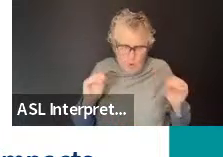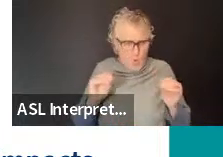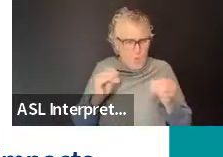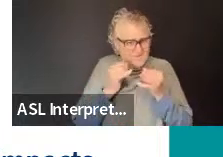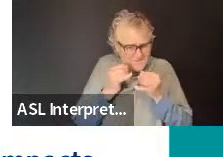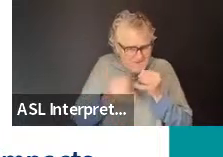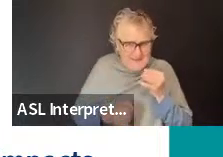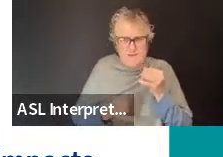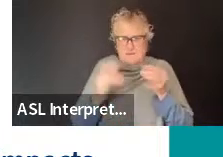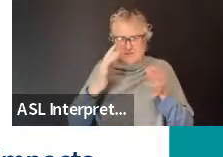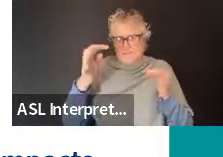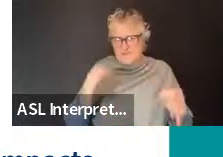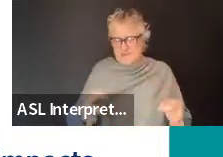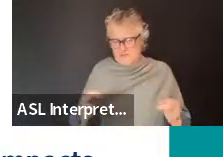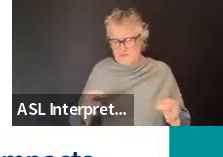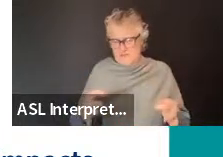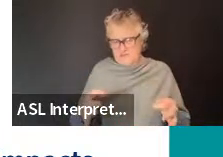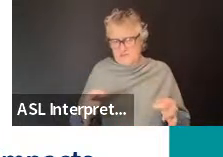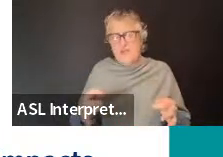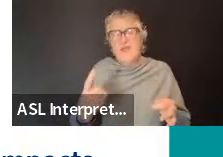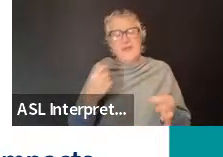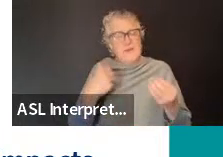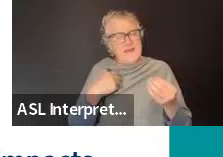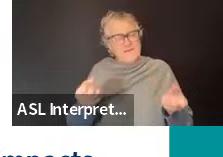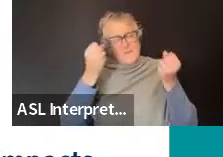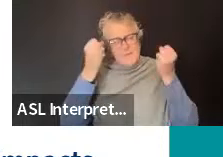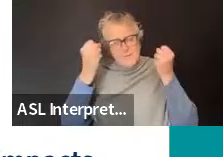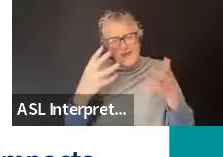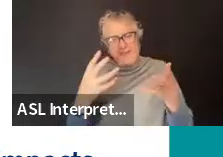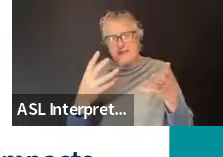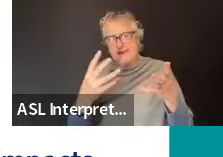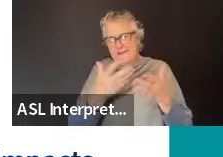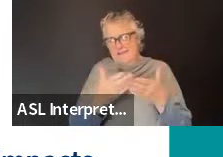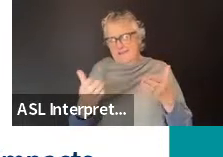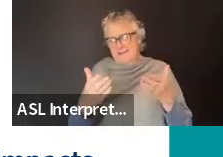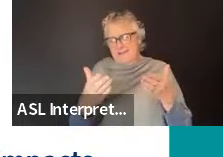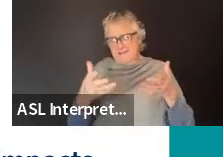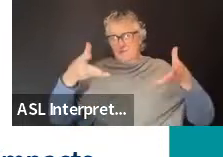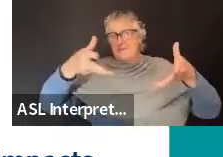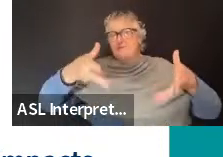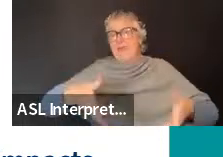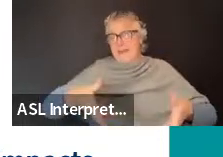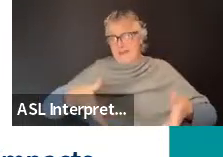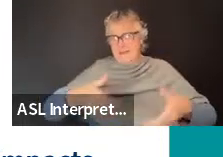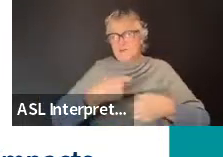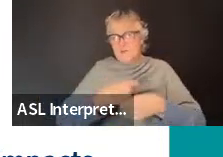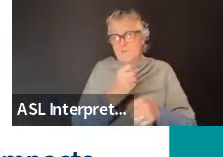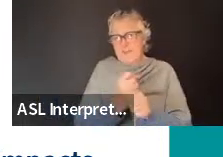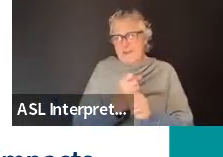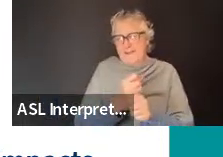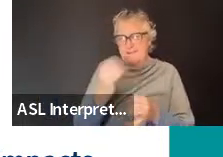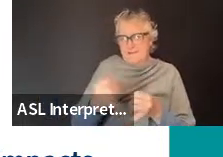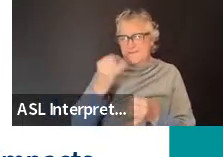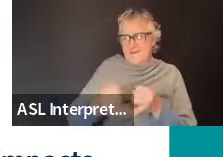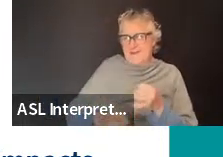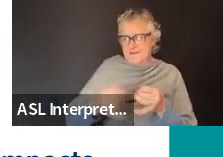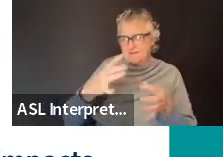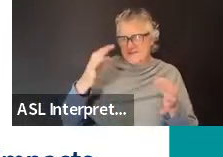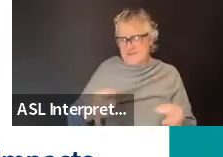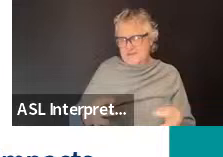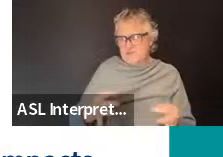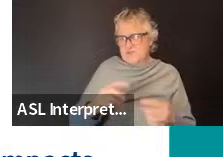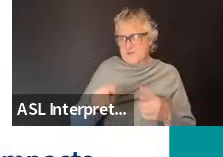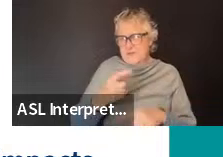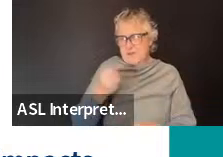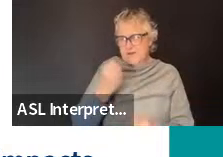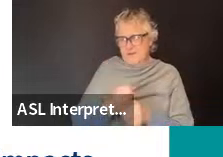And we have many steps remaining to continue to refine and minimize and avoid impacts, which is why we